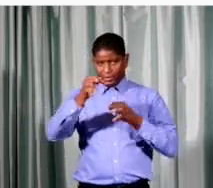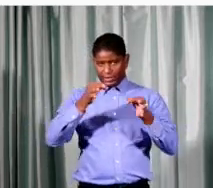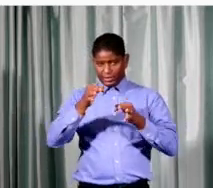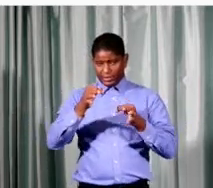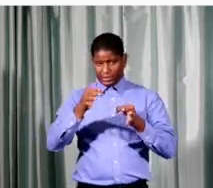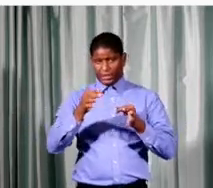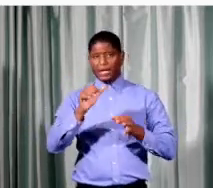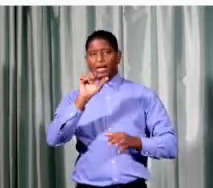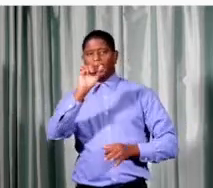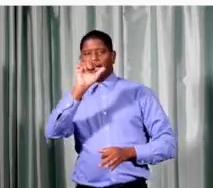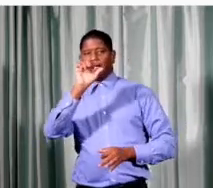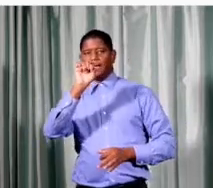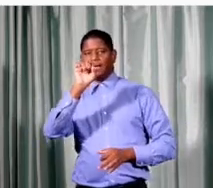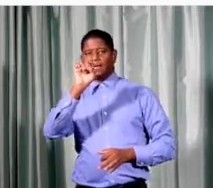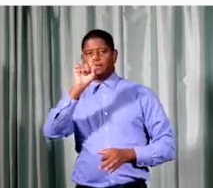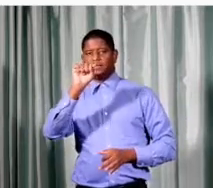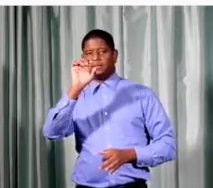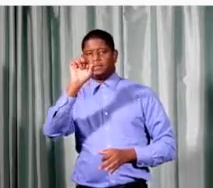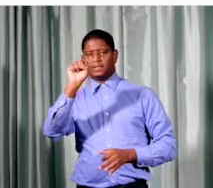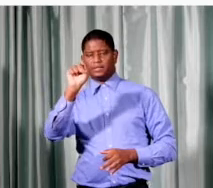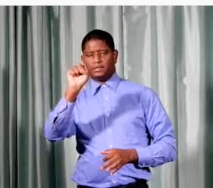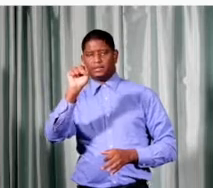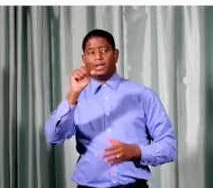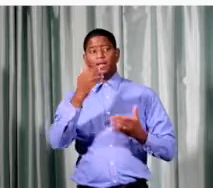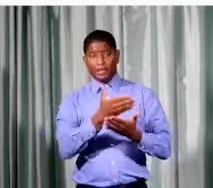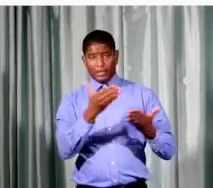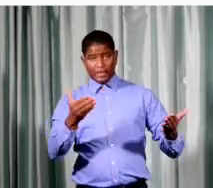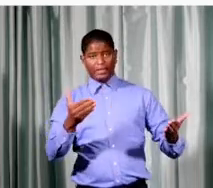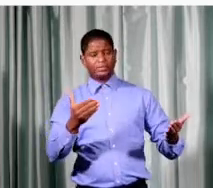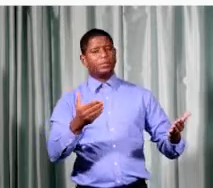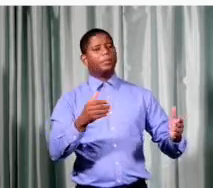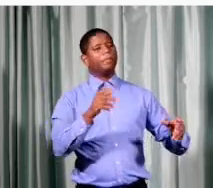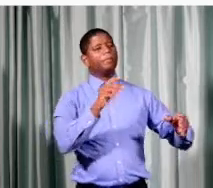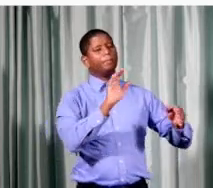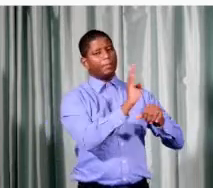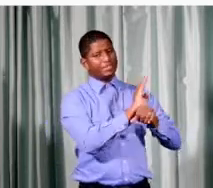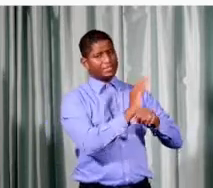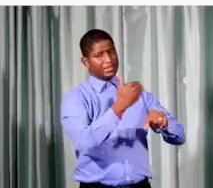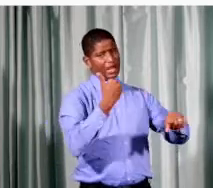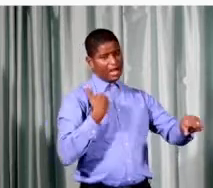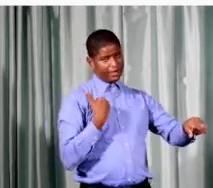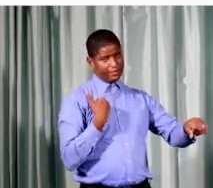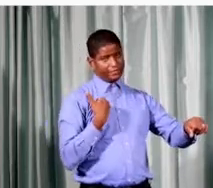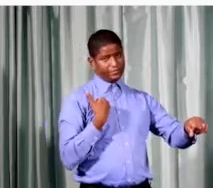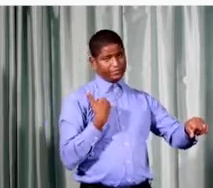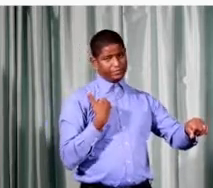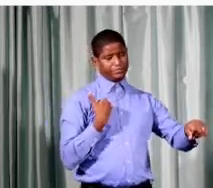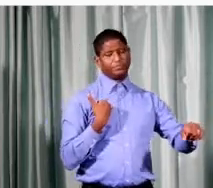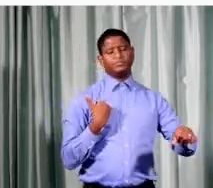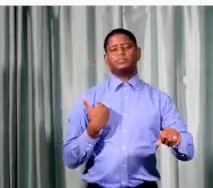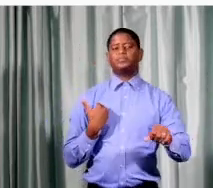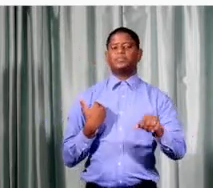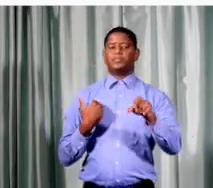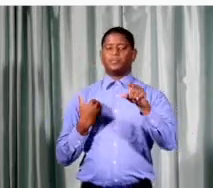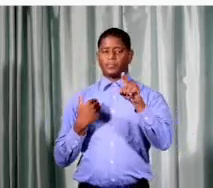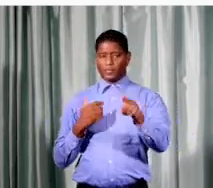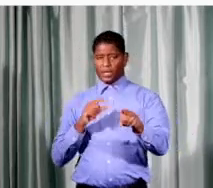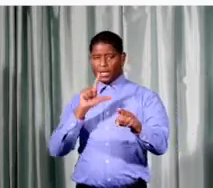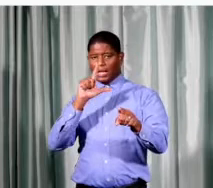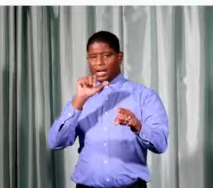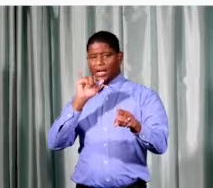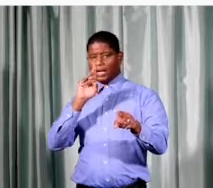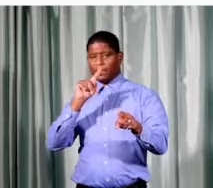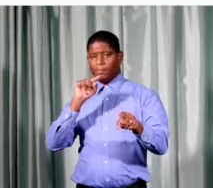liabilities, people the business owes, third parties, equity,